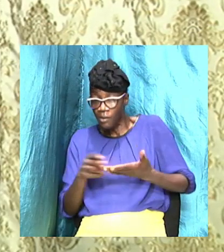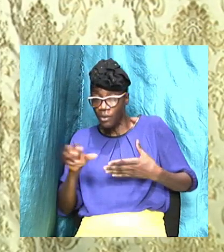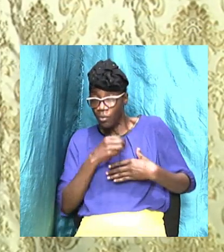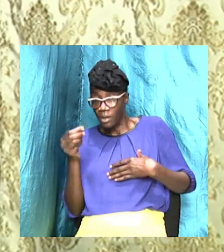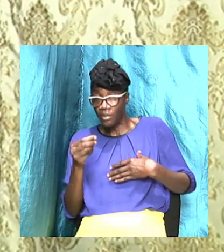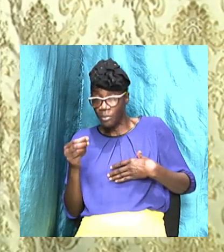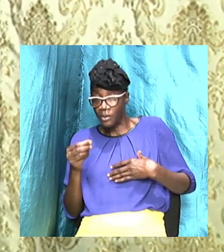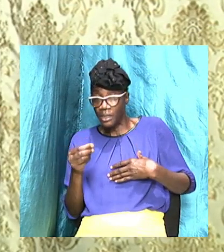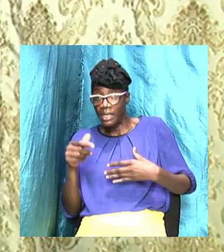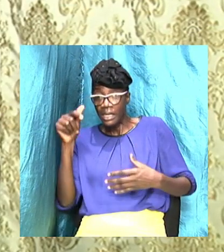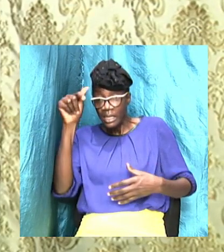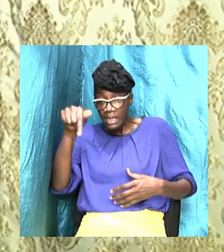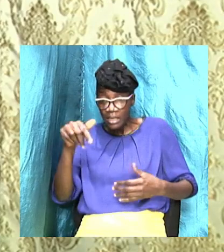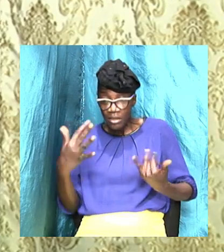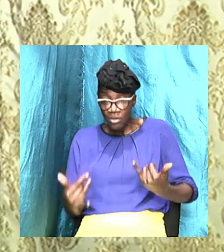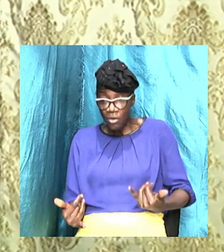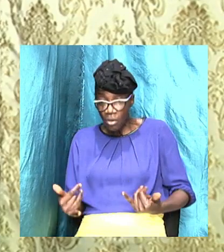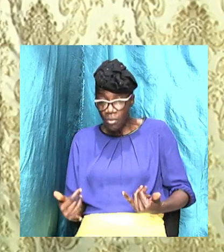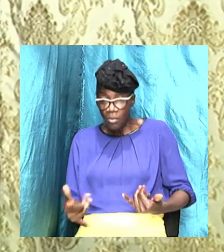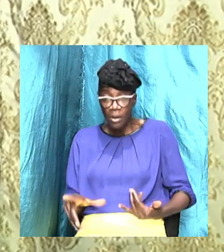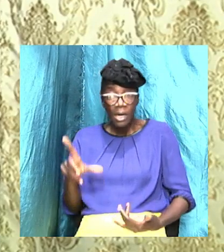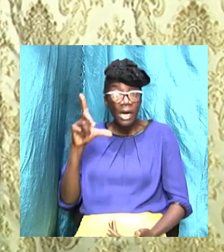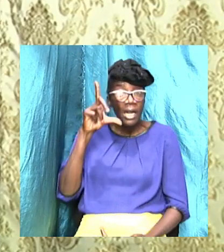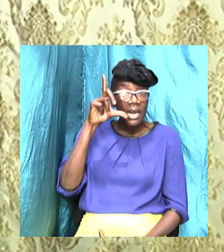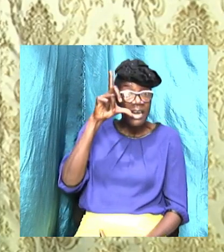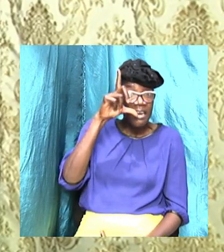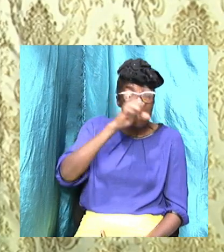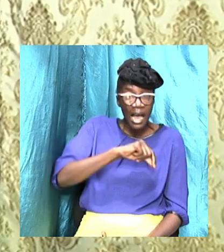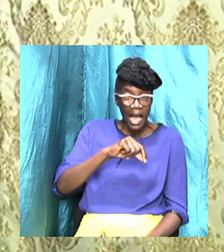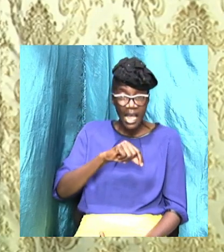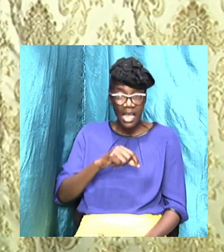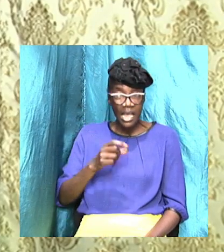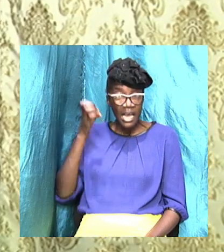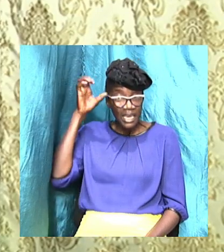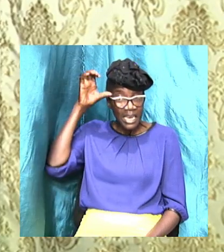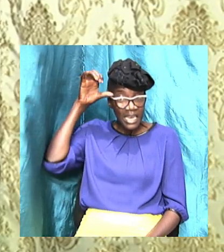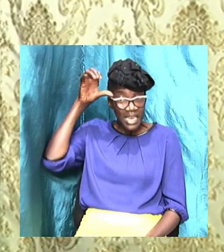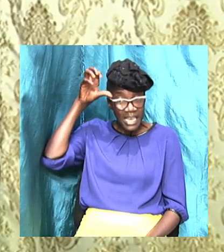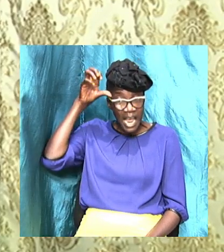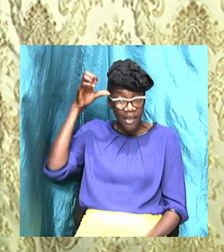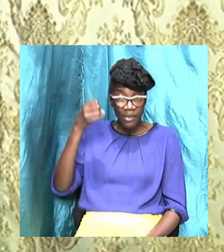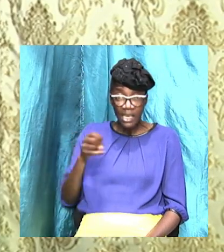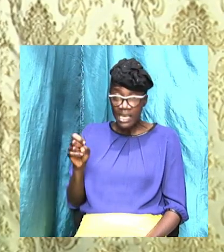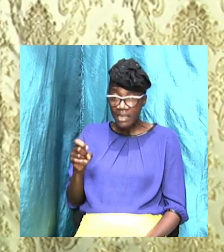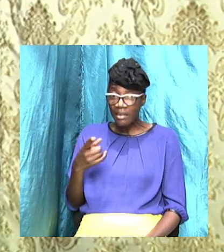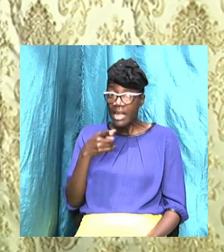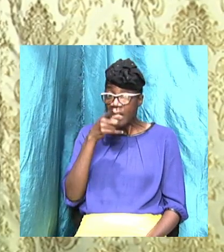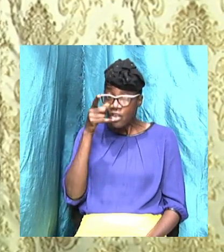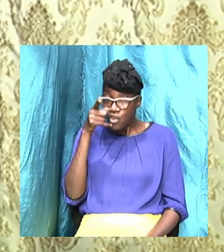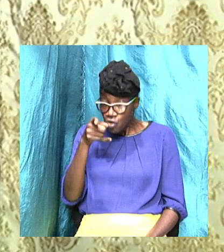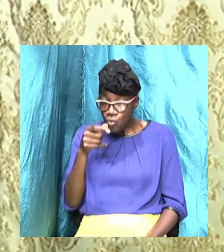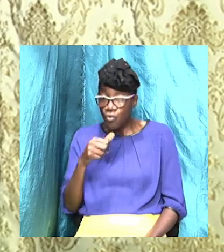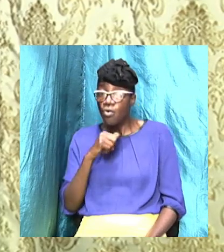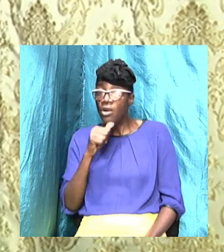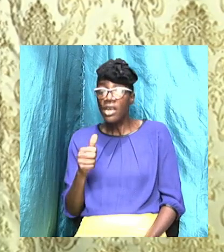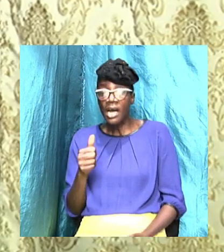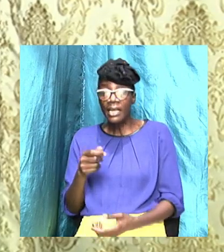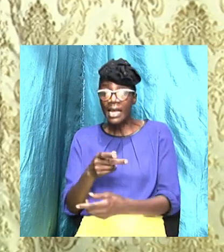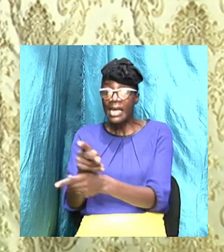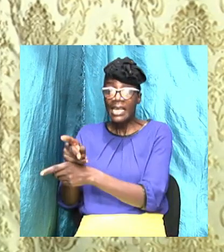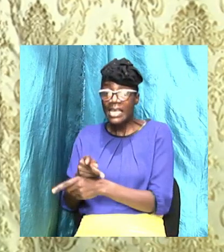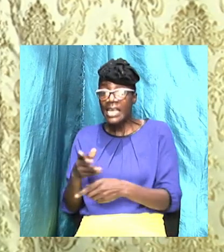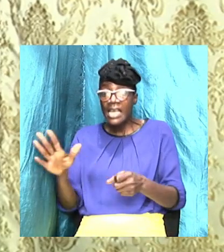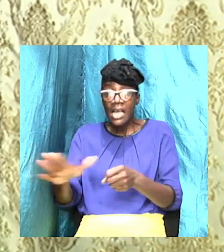This is how deceptive and conniving the adversary is. If you are not careful, He will use